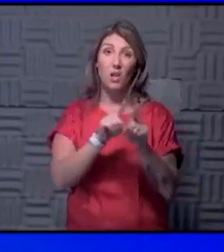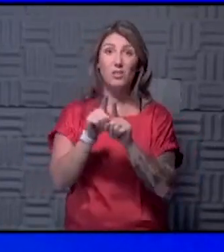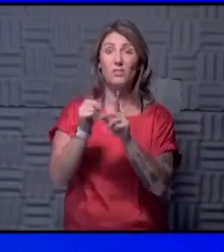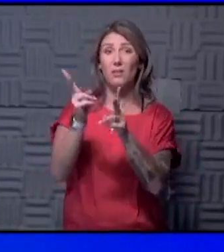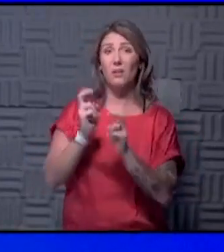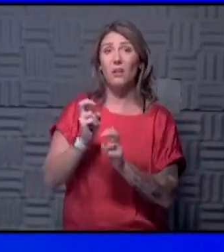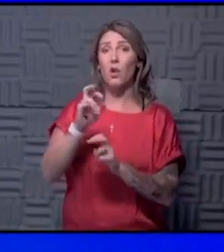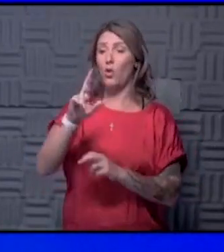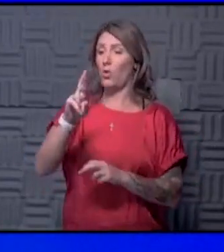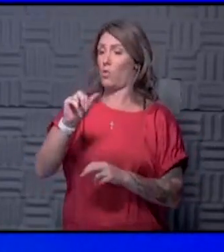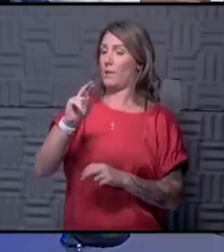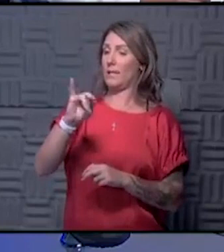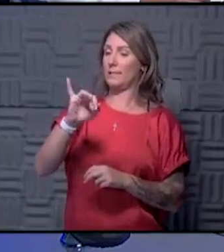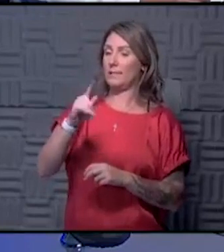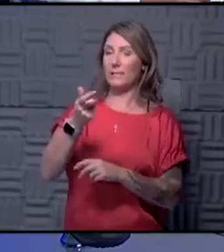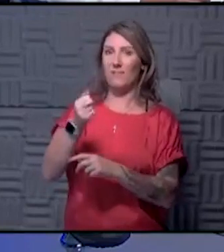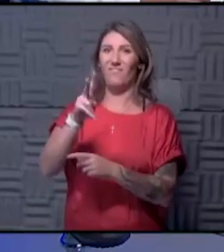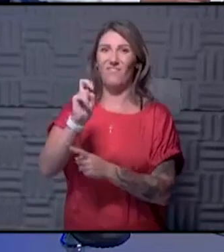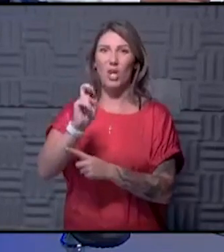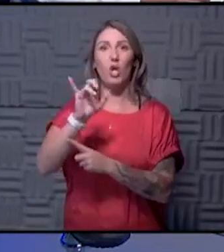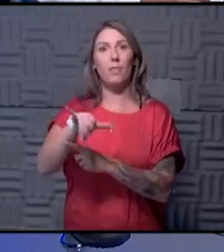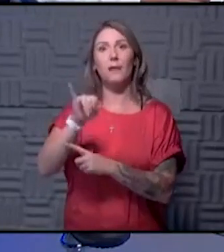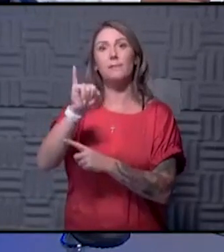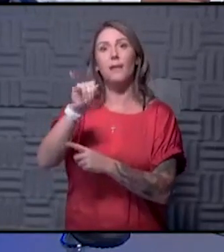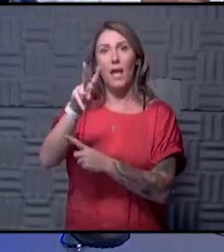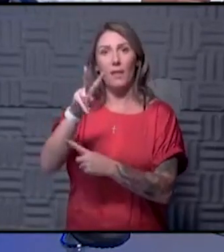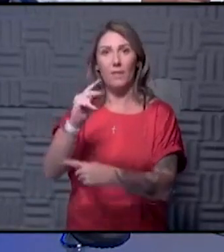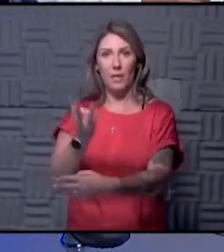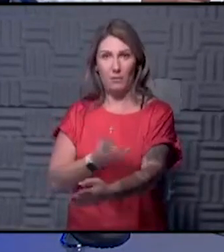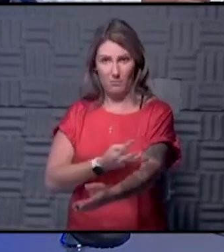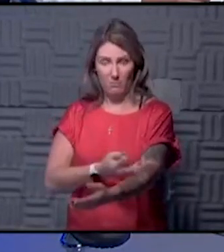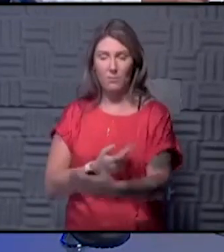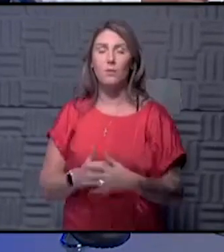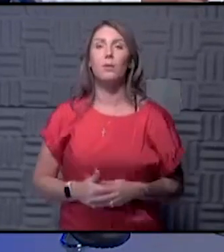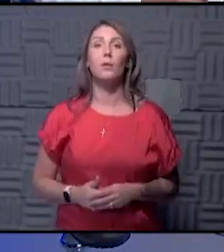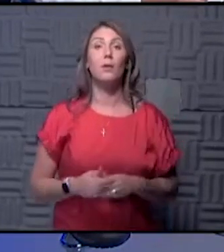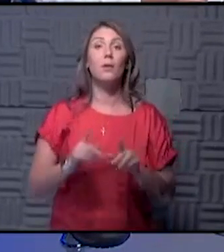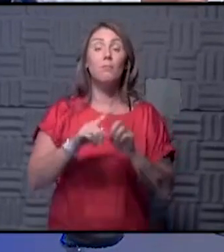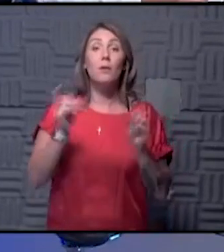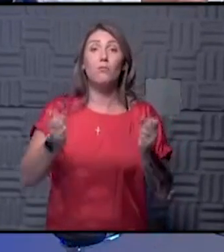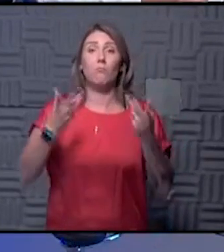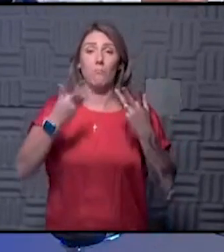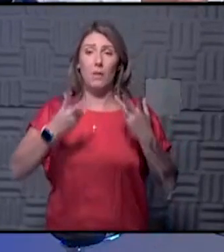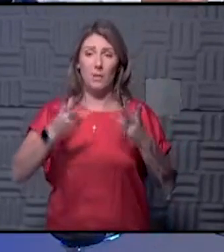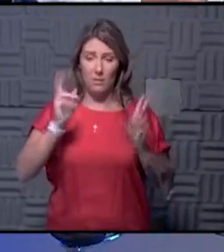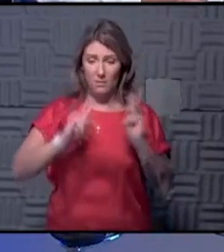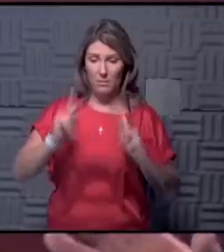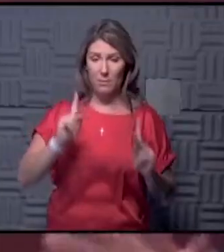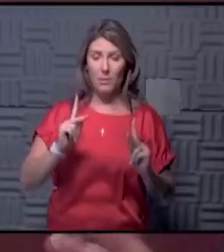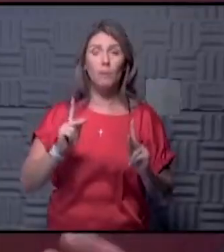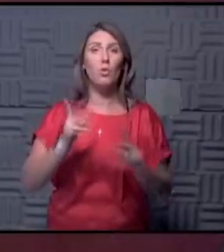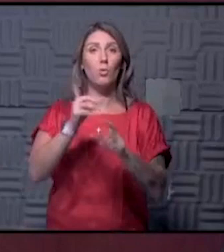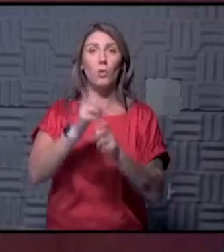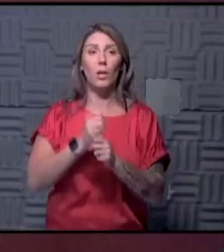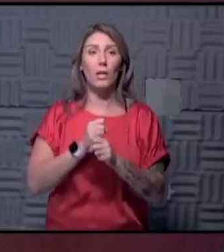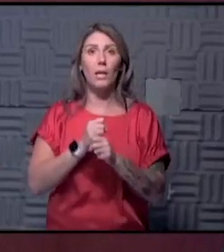is an IV medicine. I was just going to add, but there are a number of people who